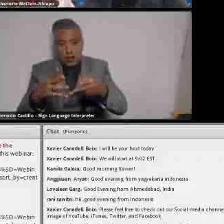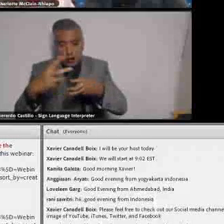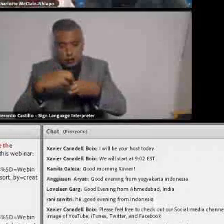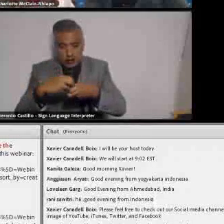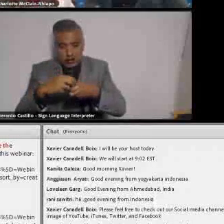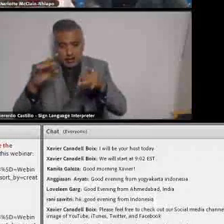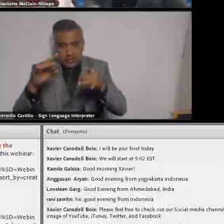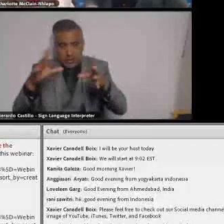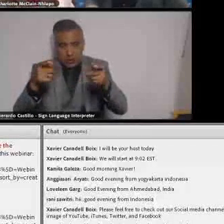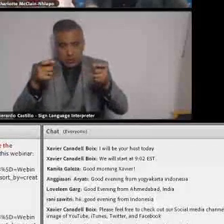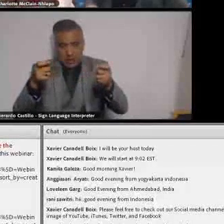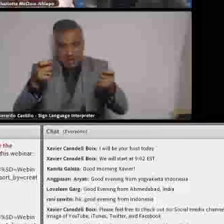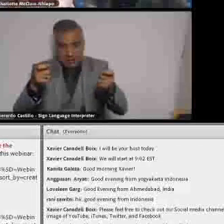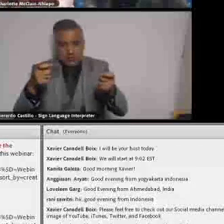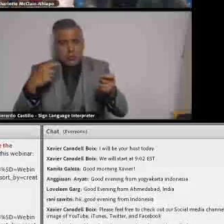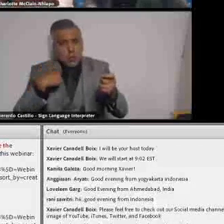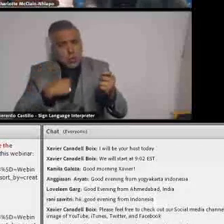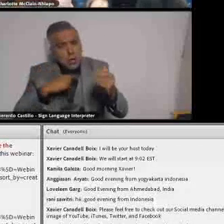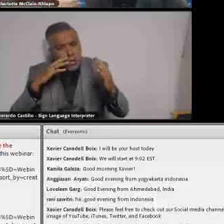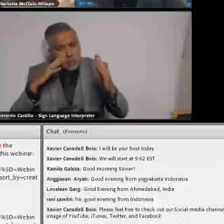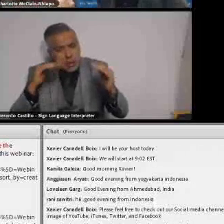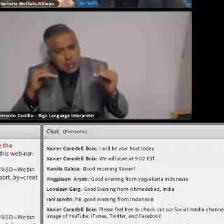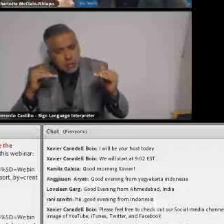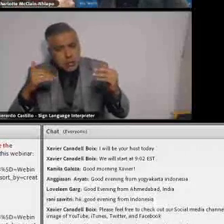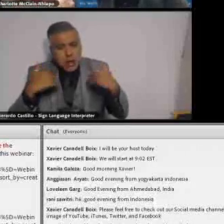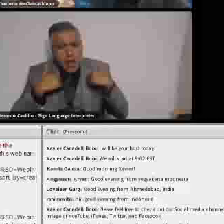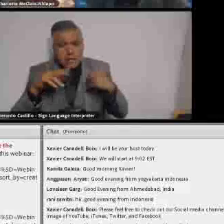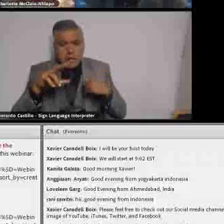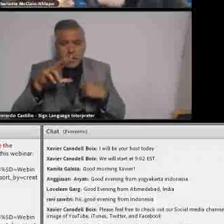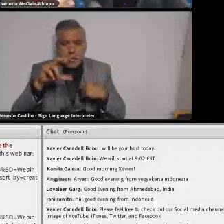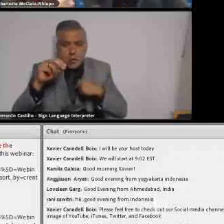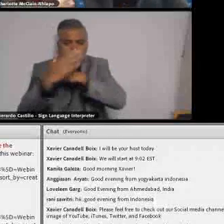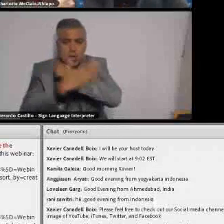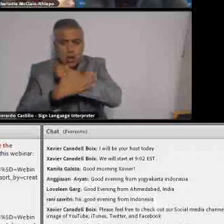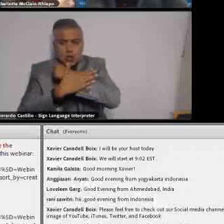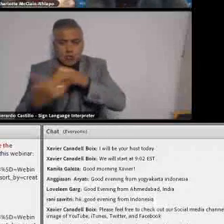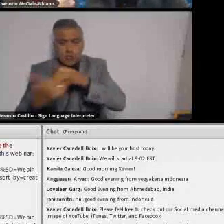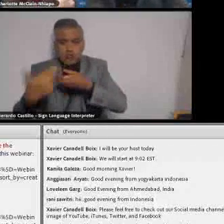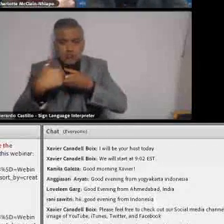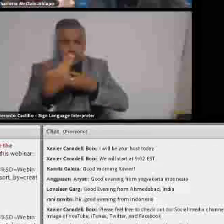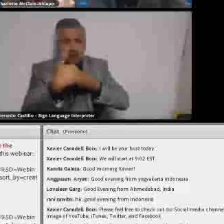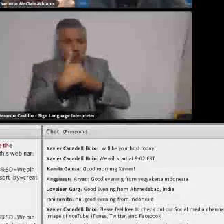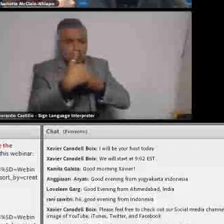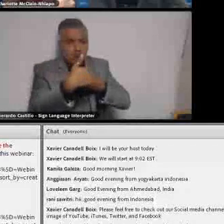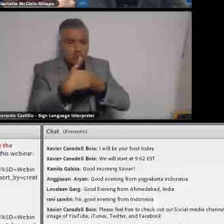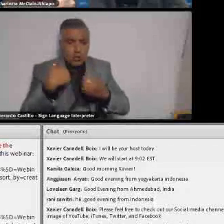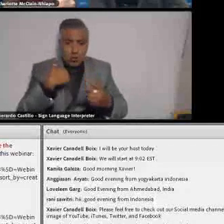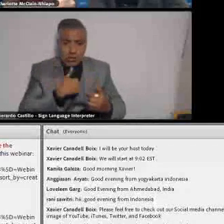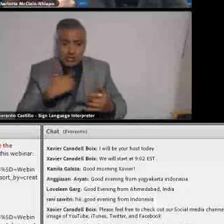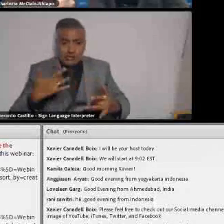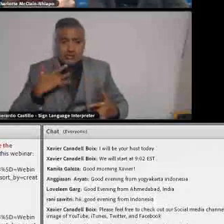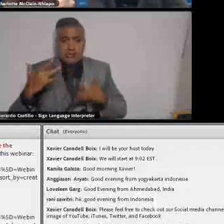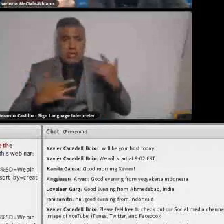management. We're expected to have at least 30 countries online, so we're really excited about